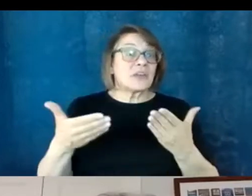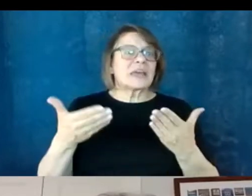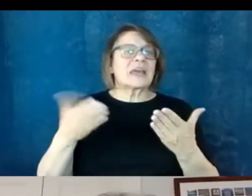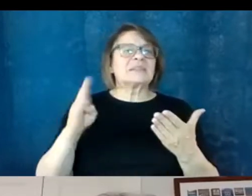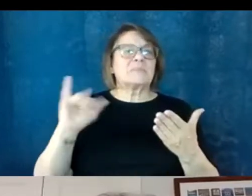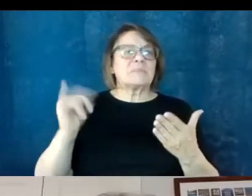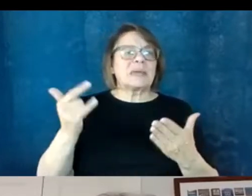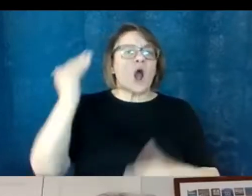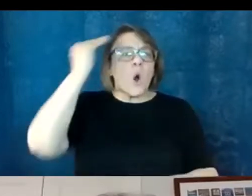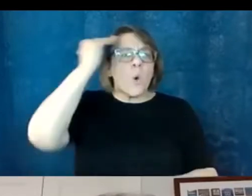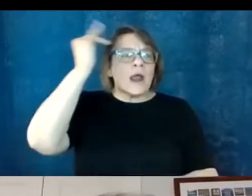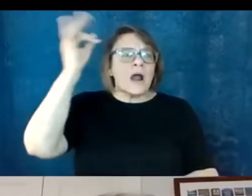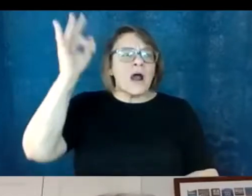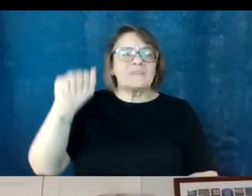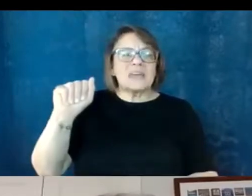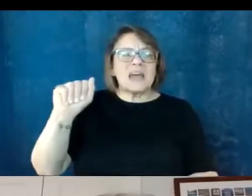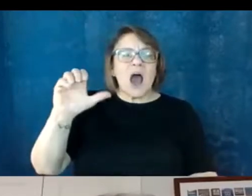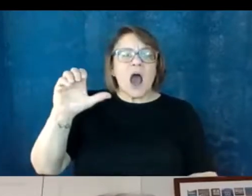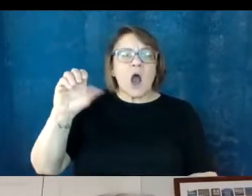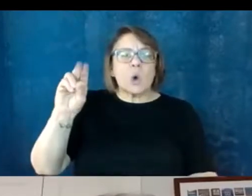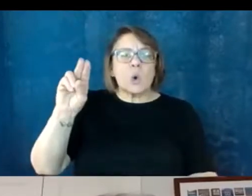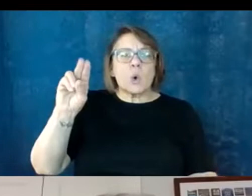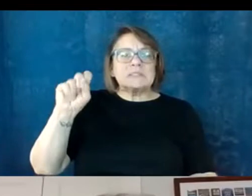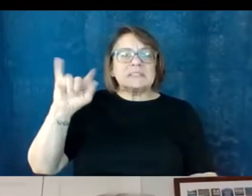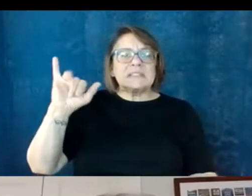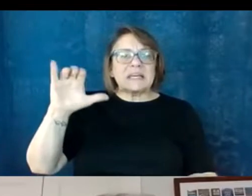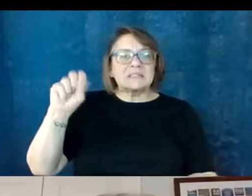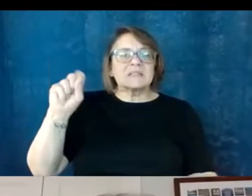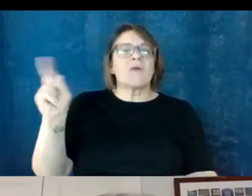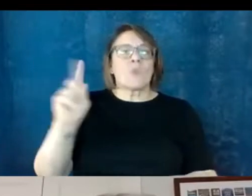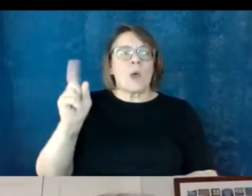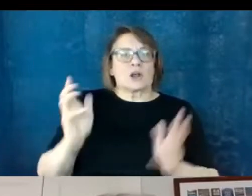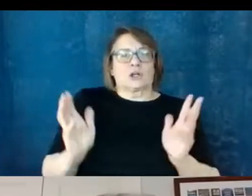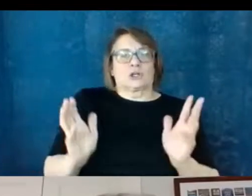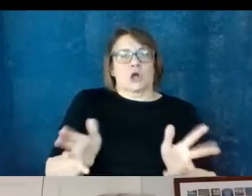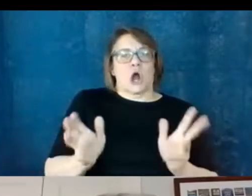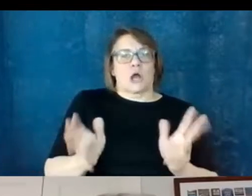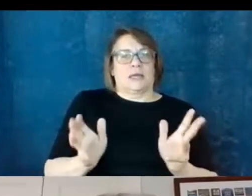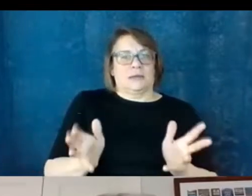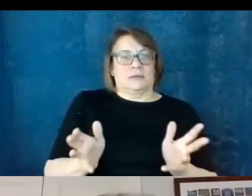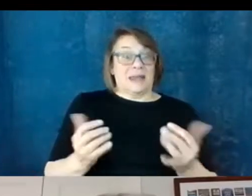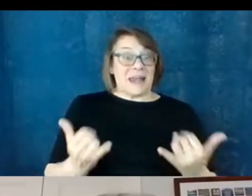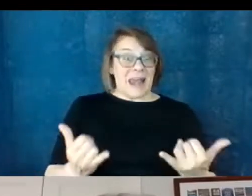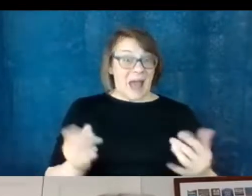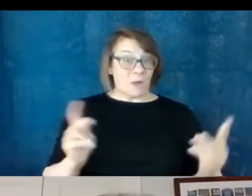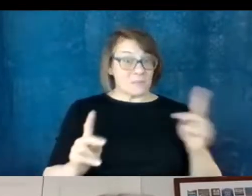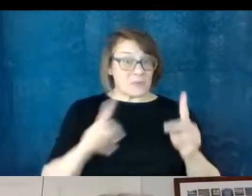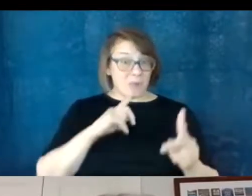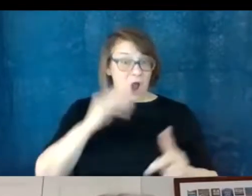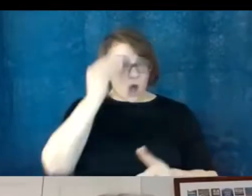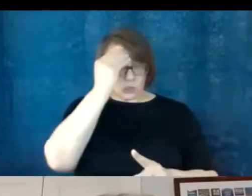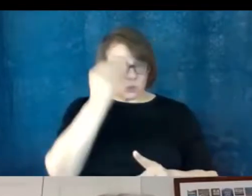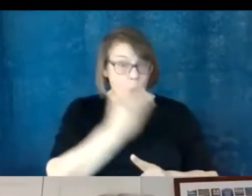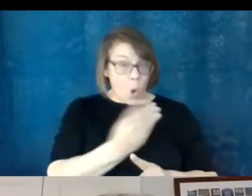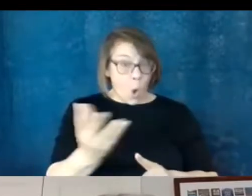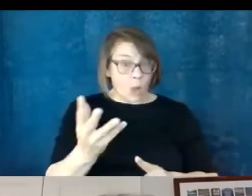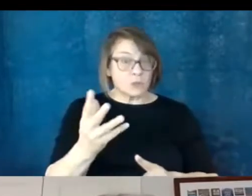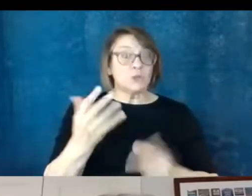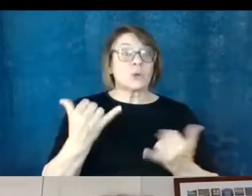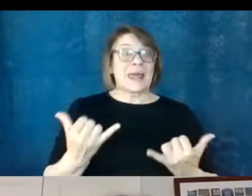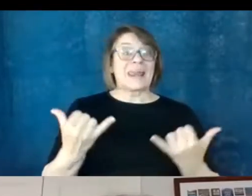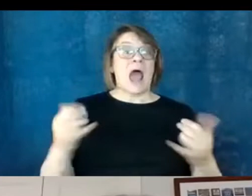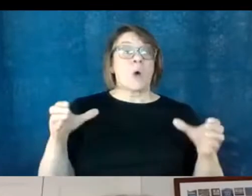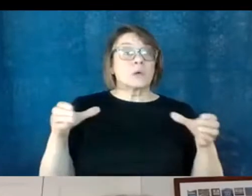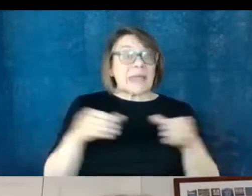of the acoustics of where you're having these conversations. Now that people are told, you can now